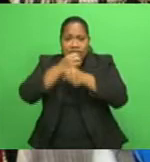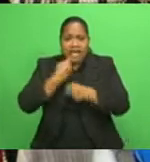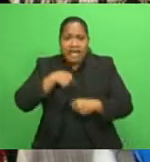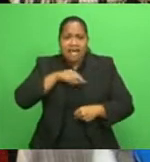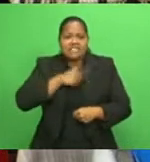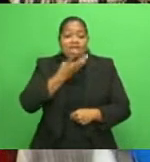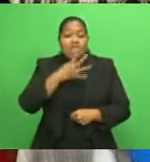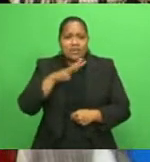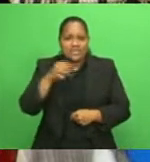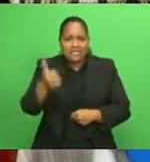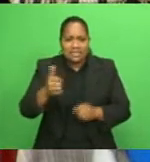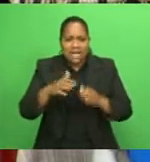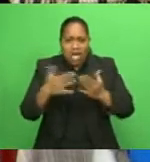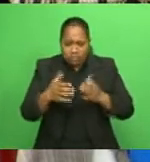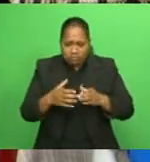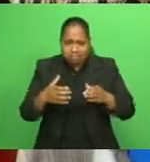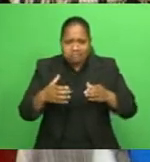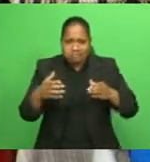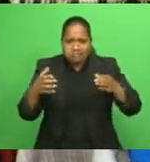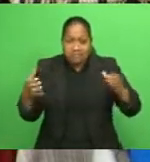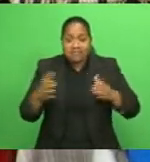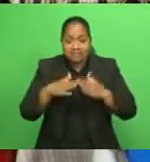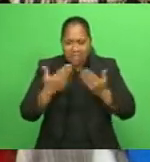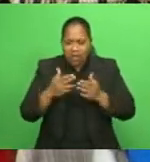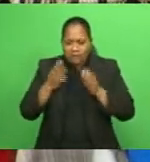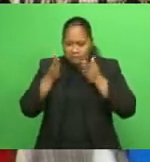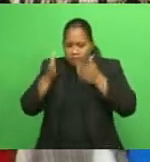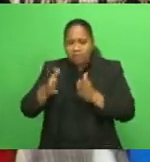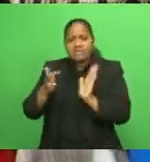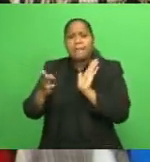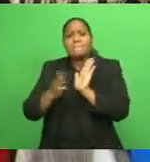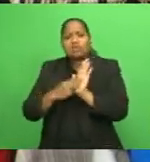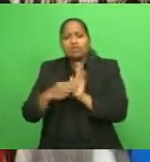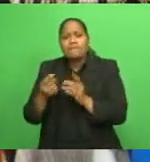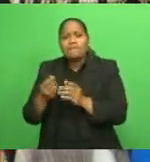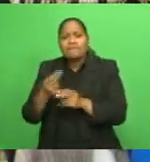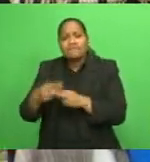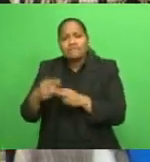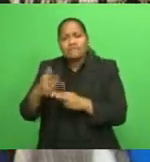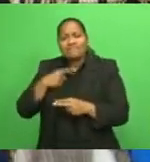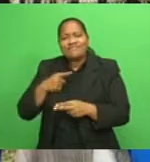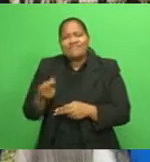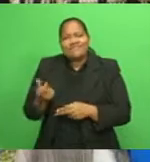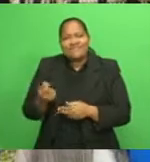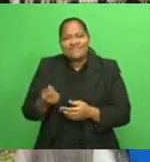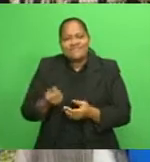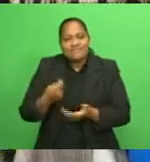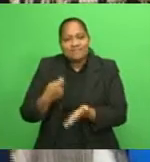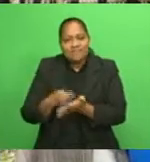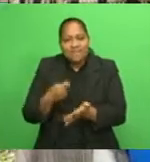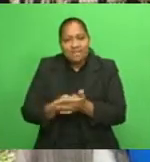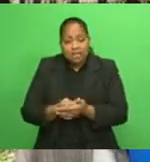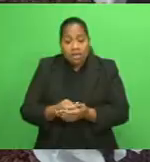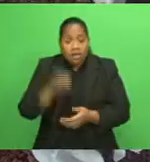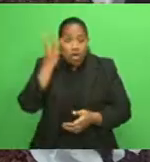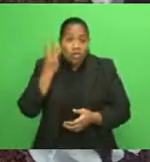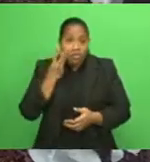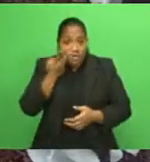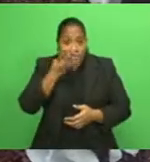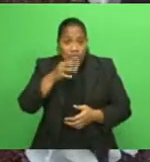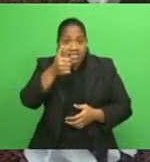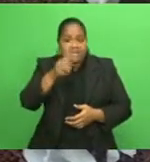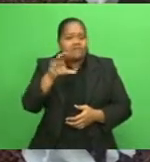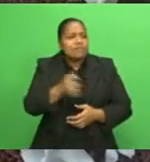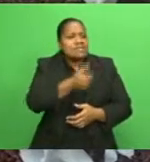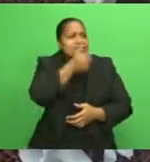growing. We are now focusing on mushroom farming because it's easy money. These women are from 6 villages in the province, and we